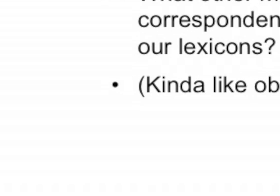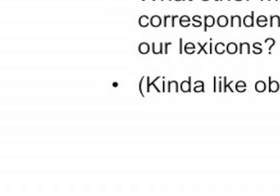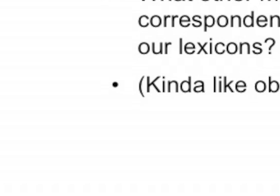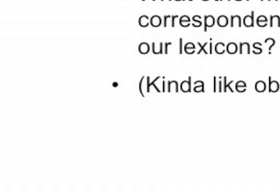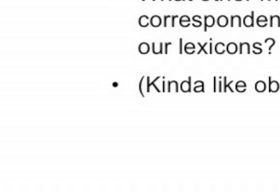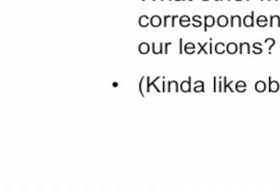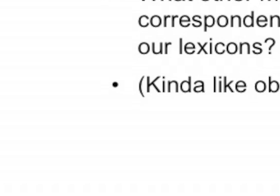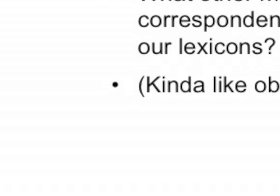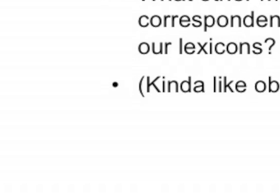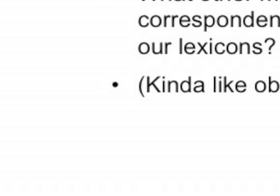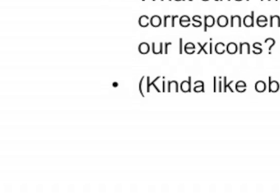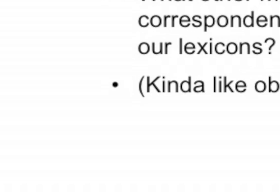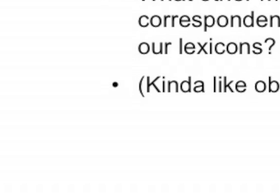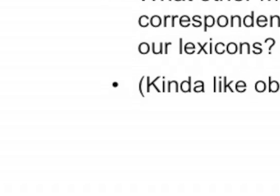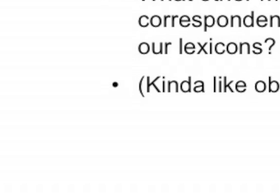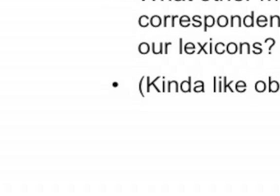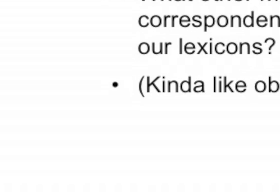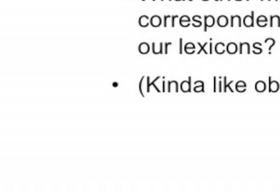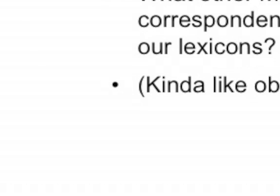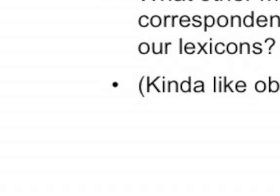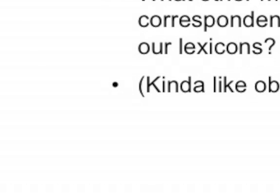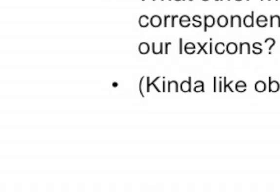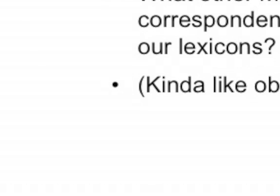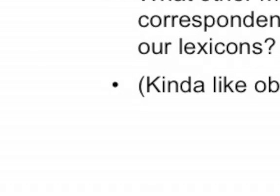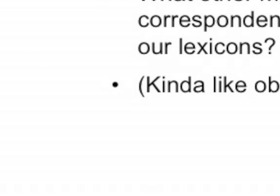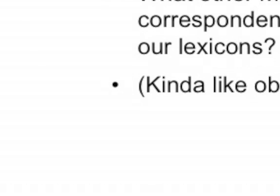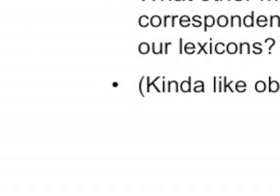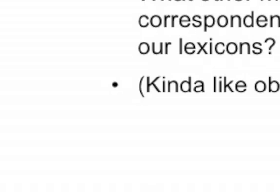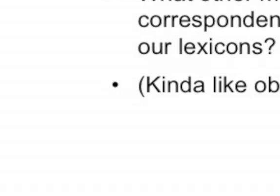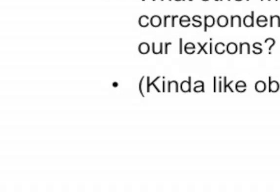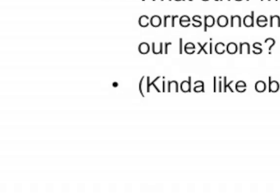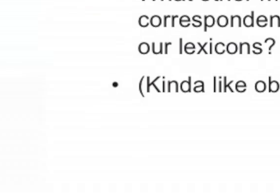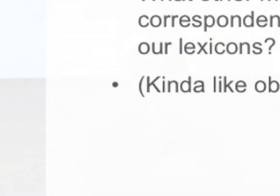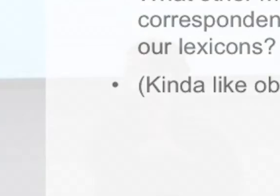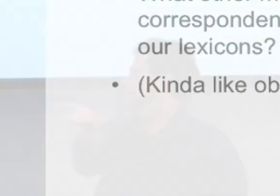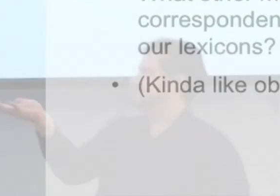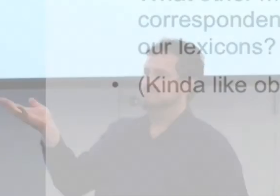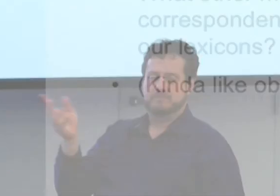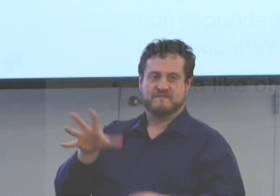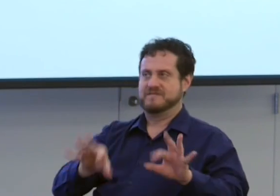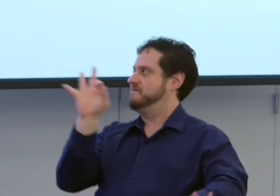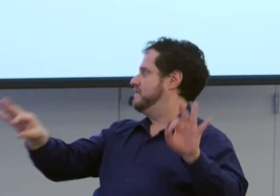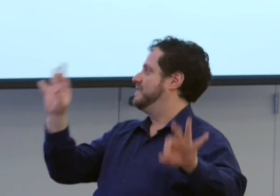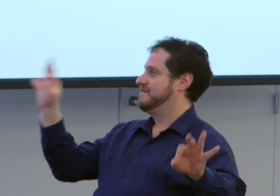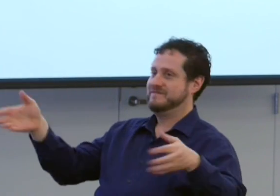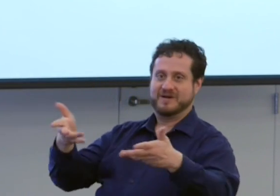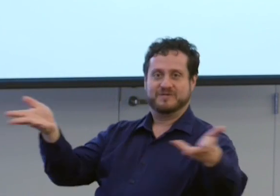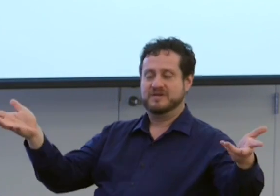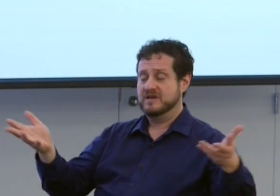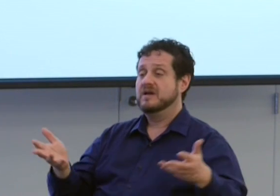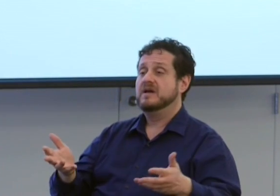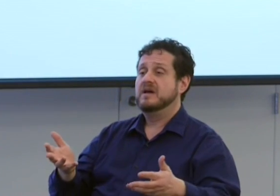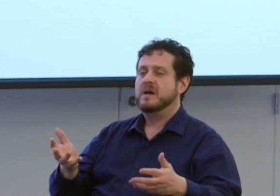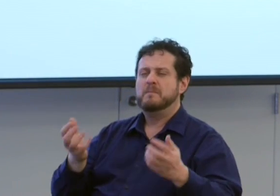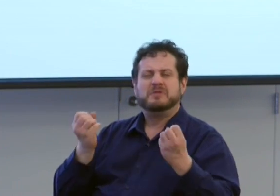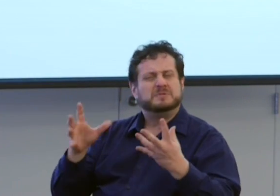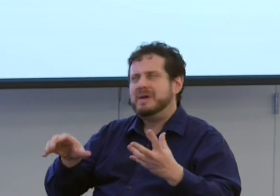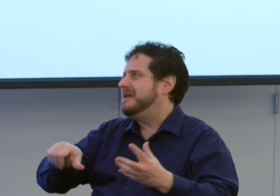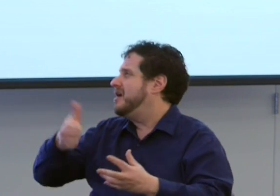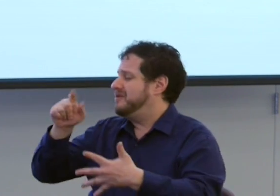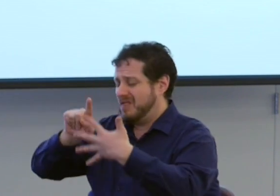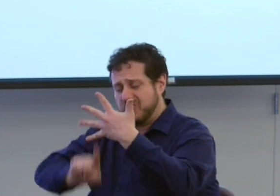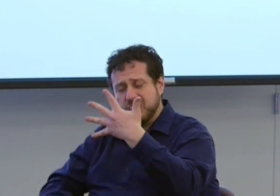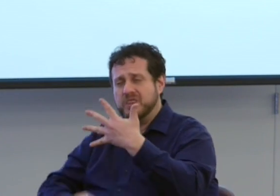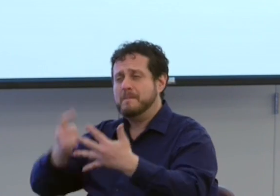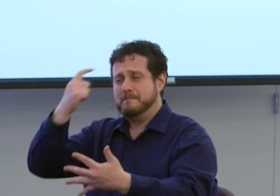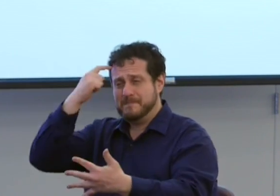one mental metaphor, and we found them everywhere we looked. There are hundreds of other mental metaphors that we